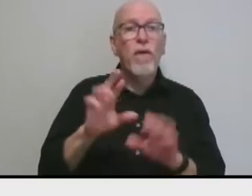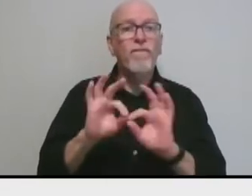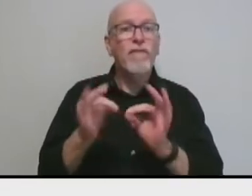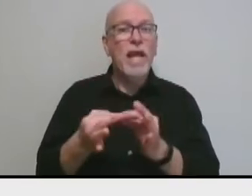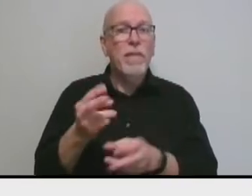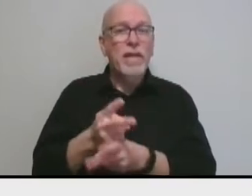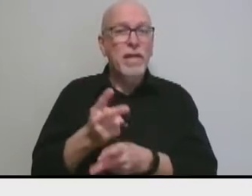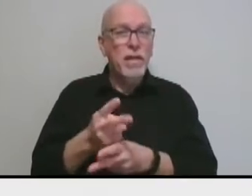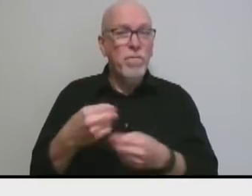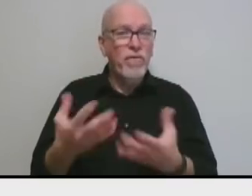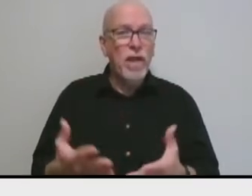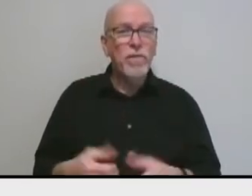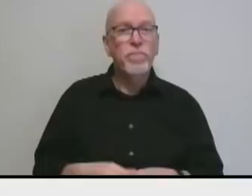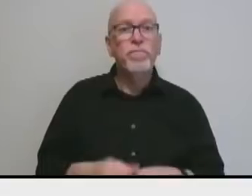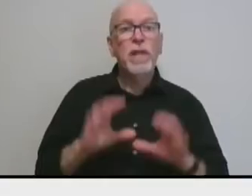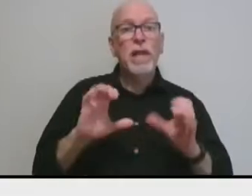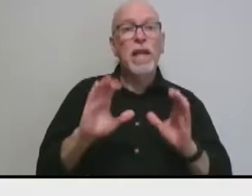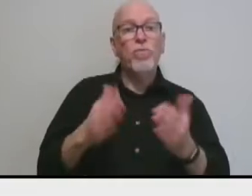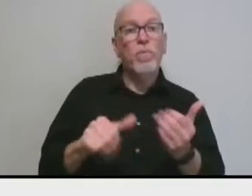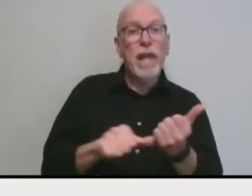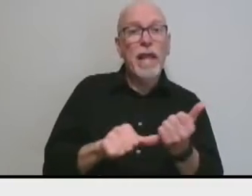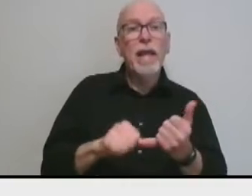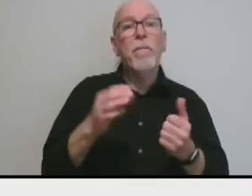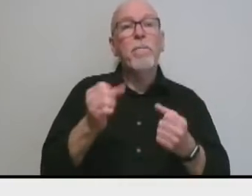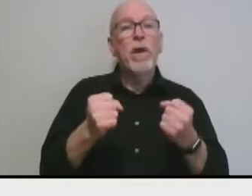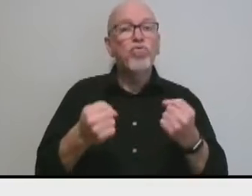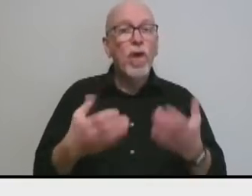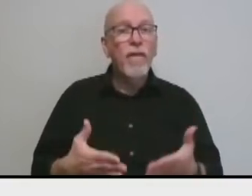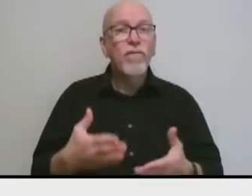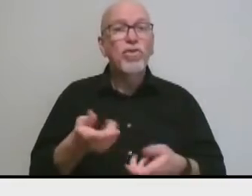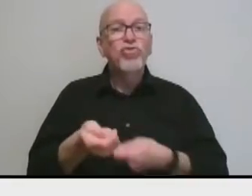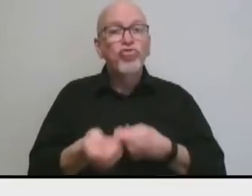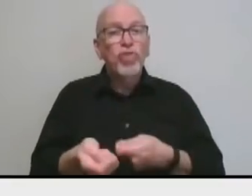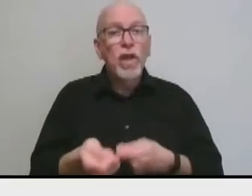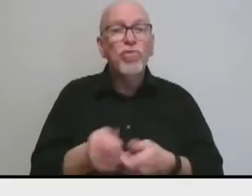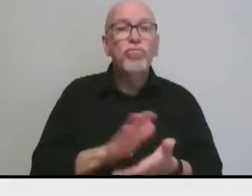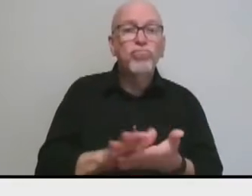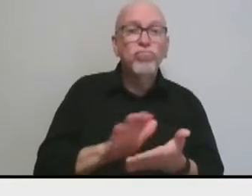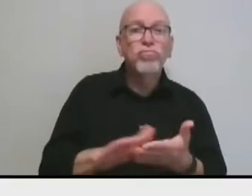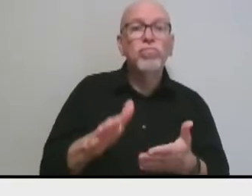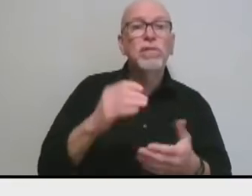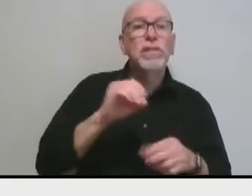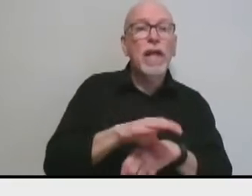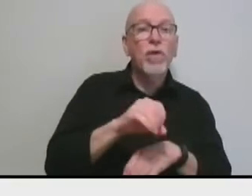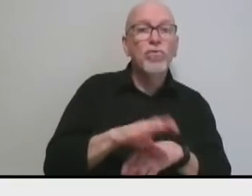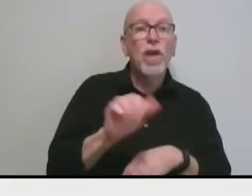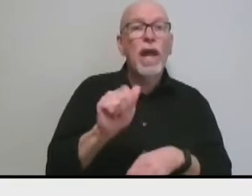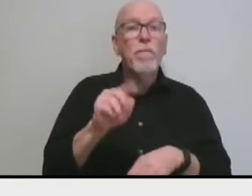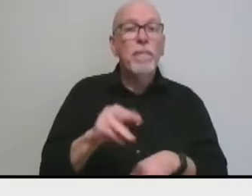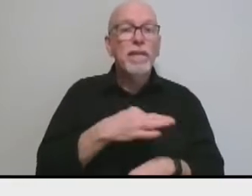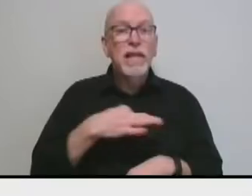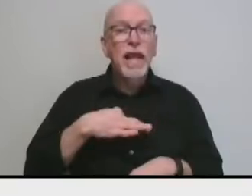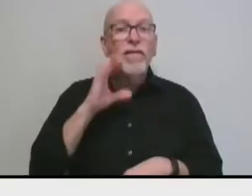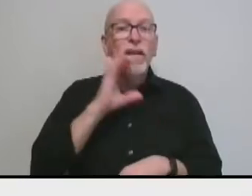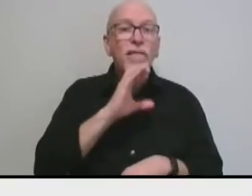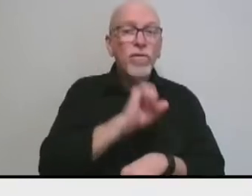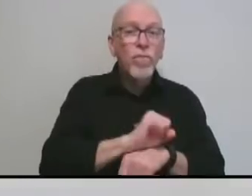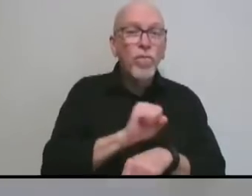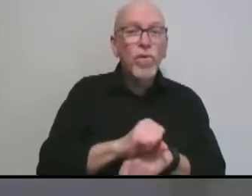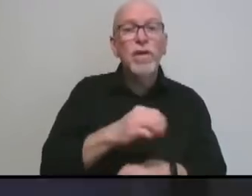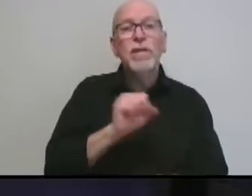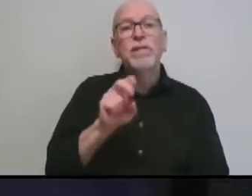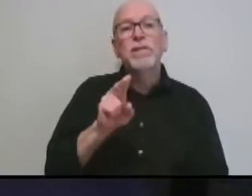providers, classroom aides, bus drivers, janitors, counselors, administration staff, cafeteria workers, and substitute